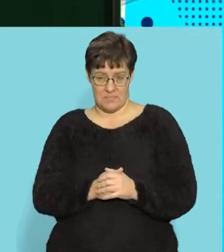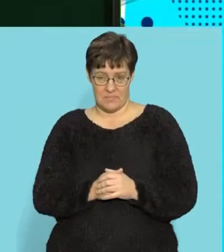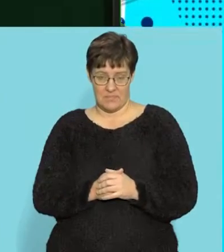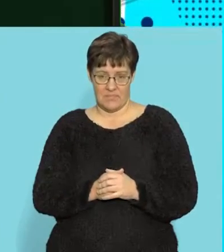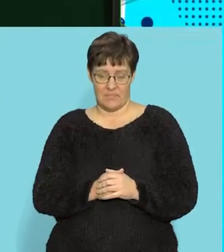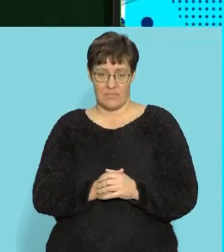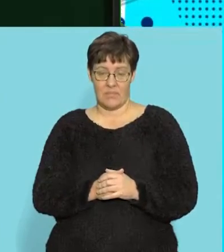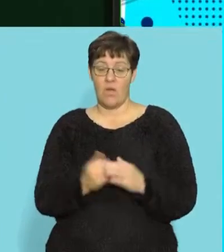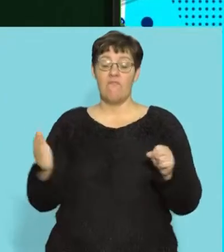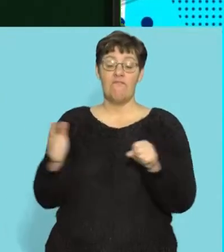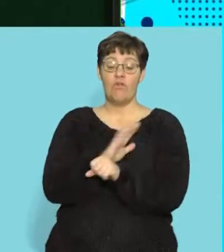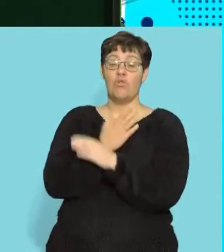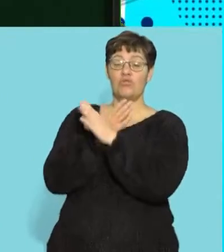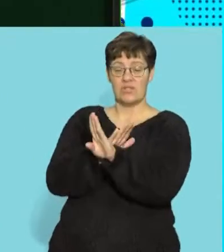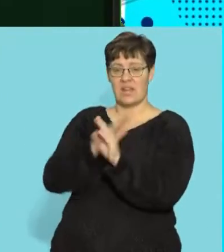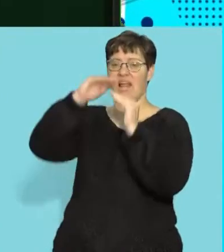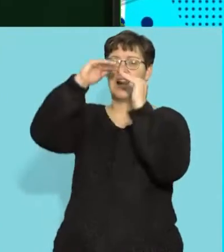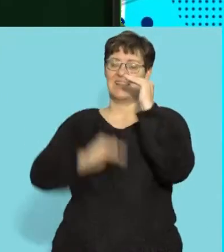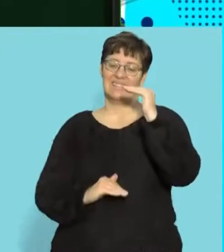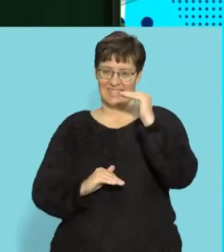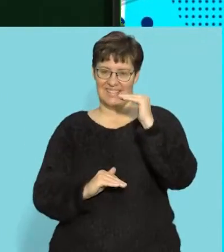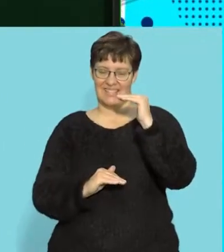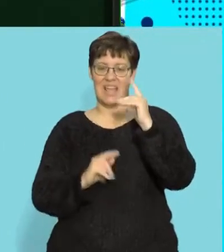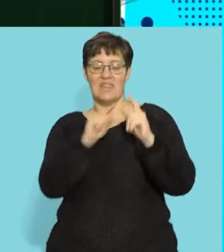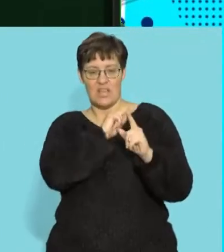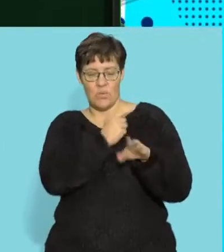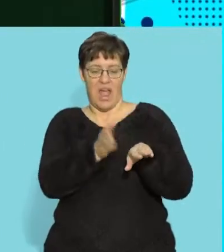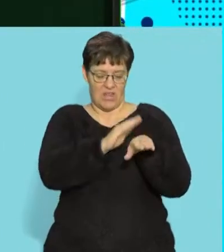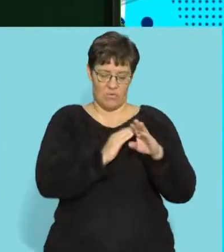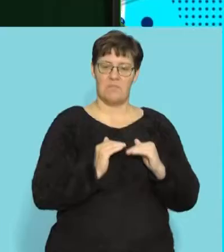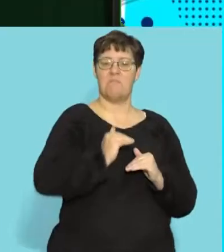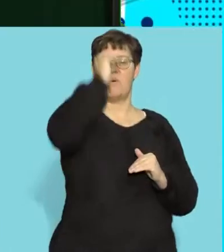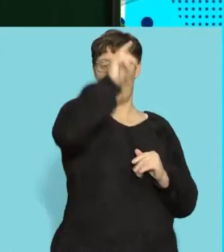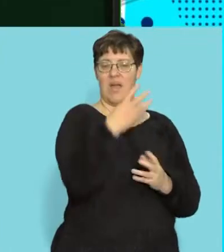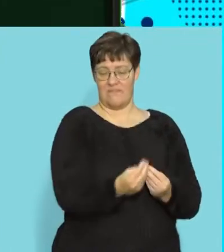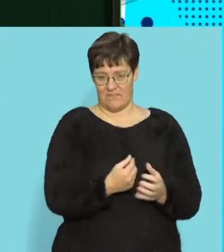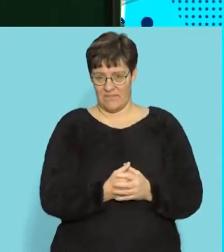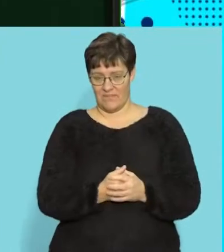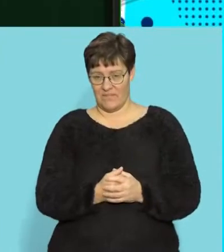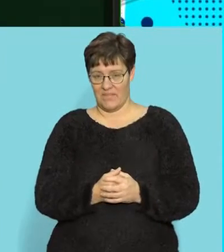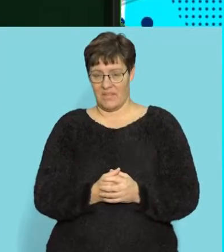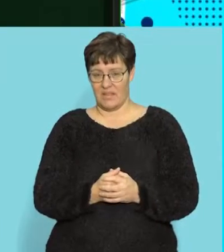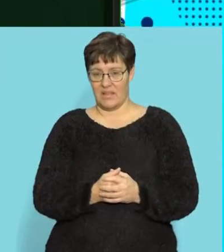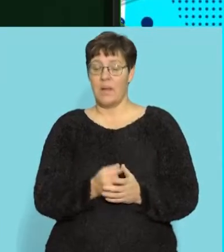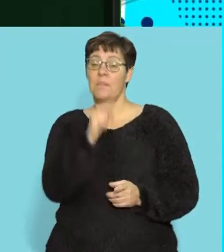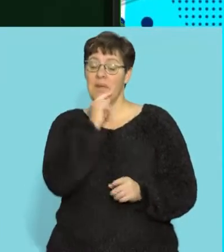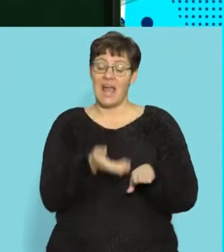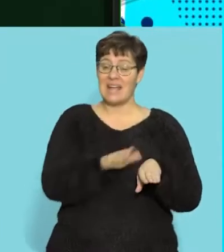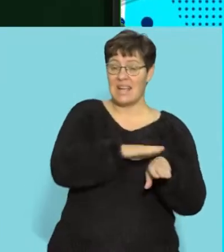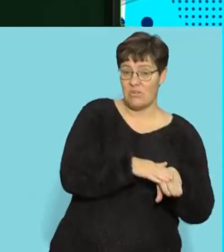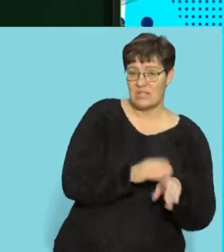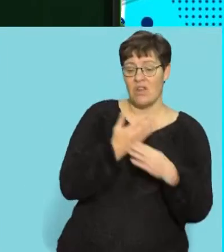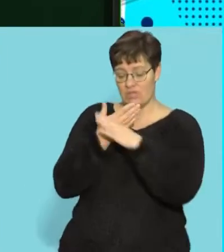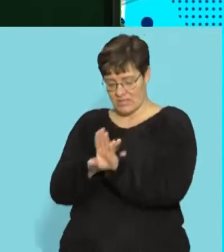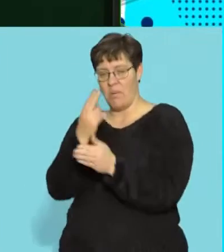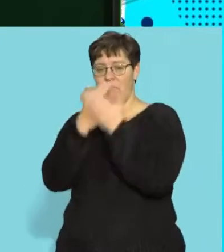drop in the total resistance which resulted in an increase in current. Now remember, power is about both current